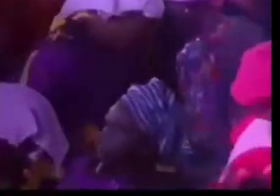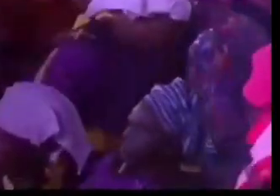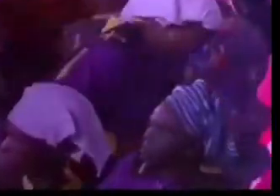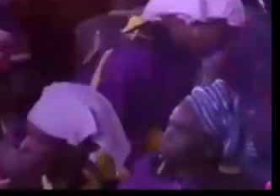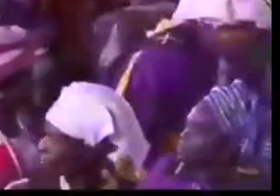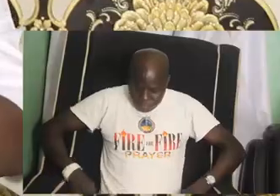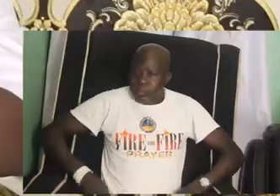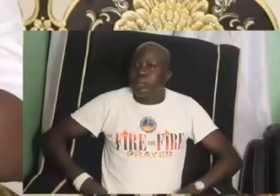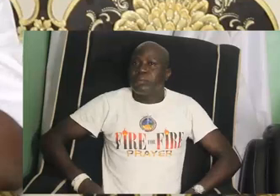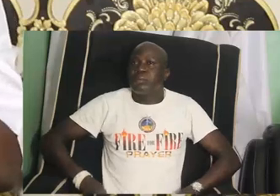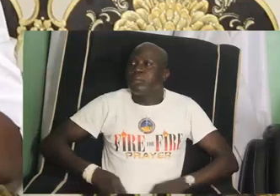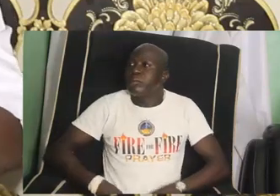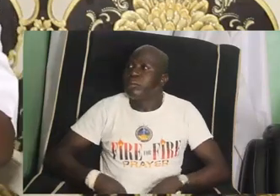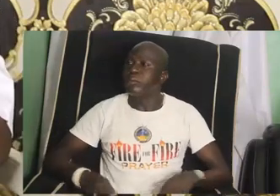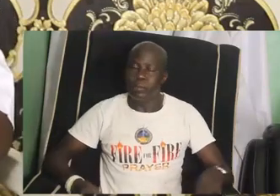lawati